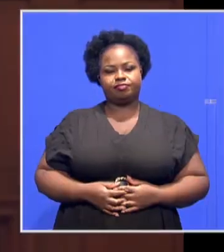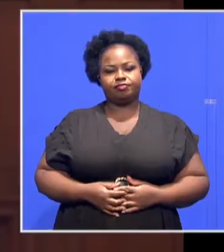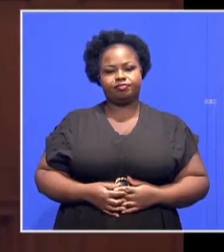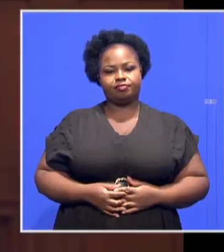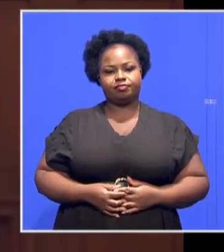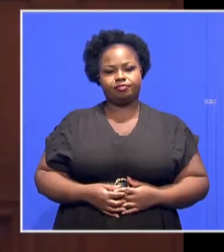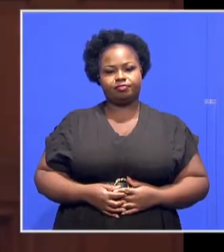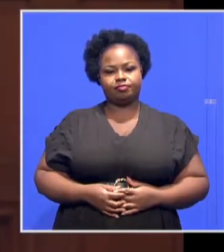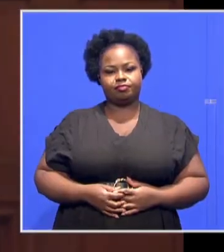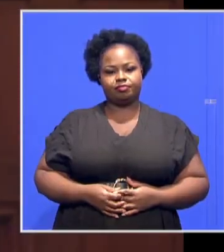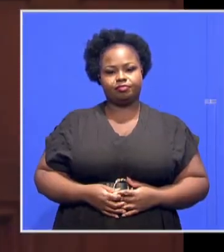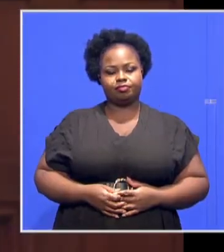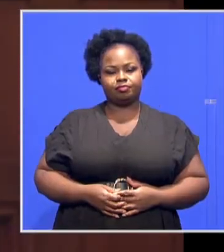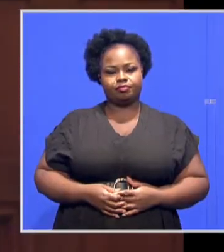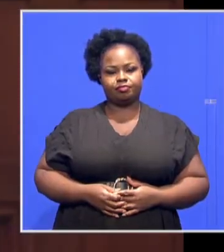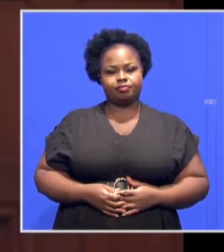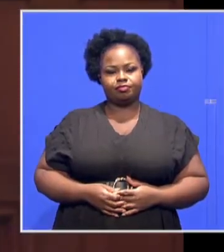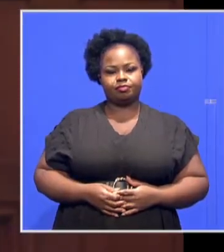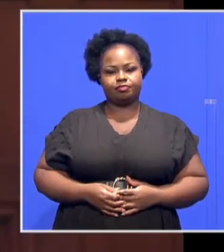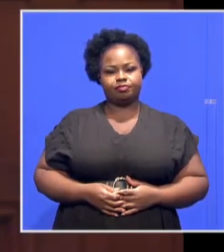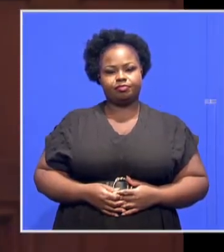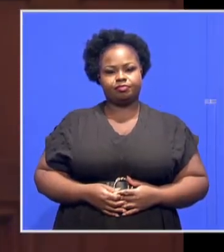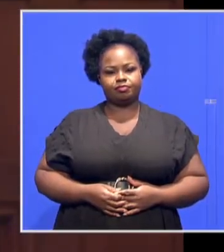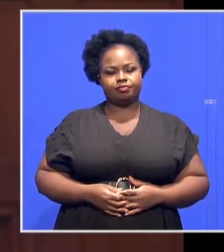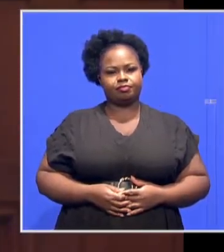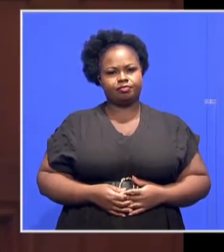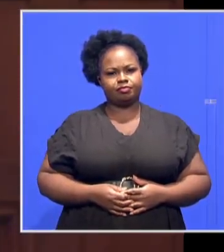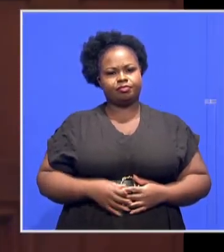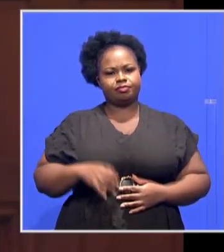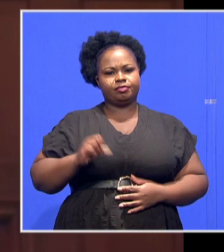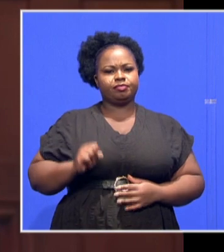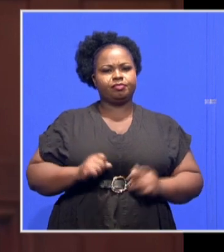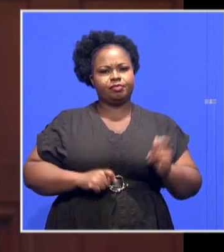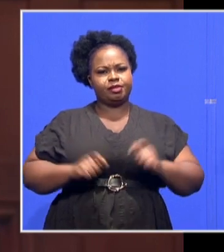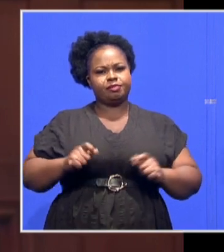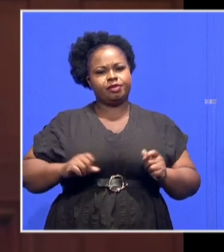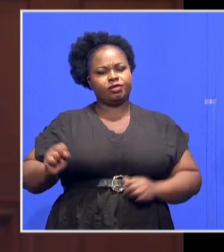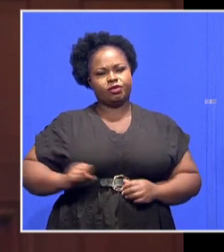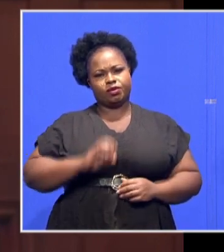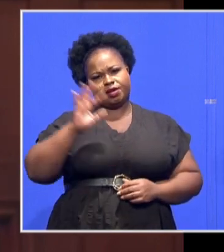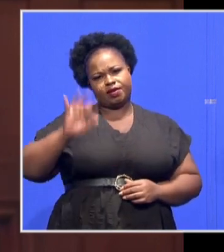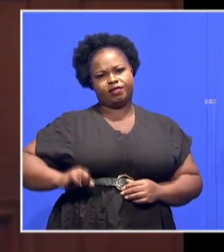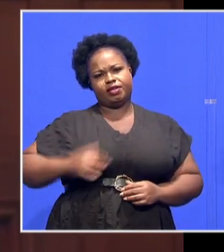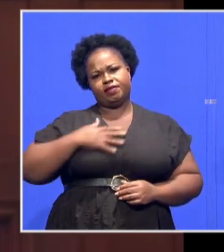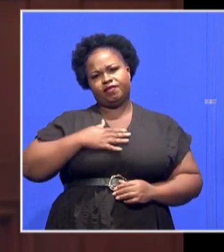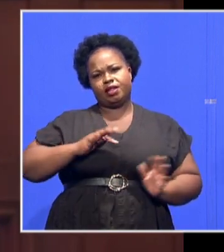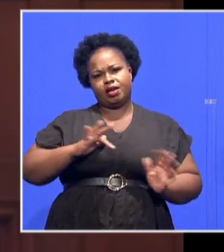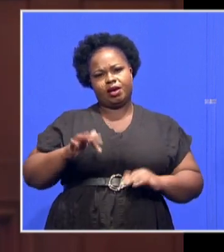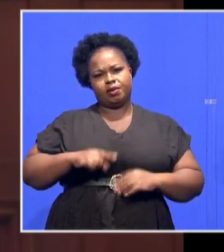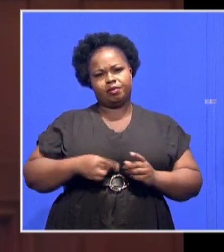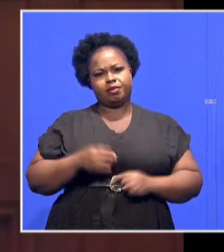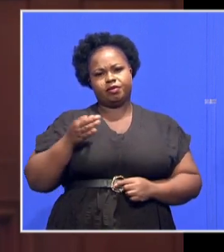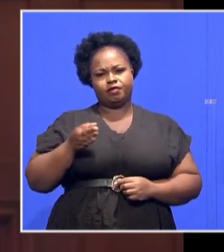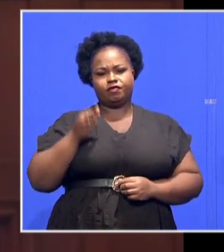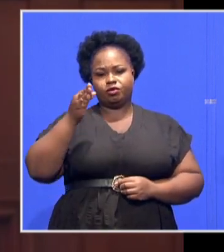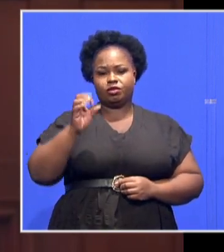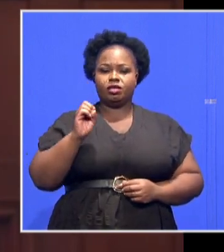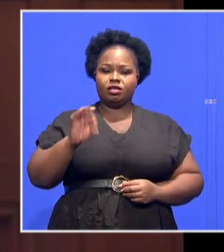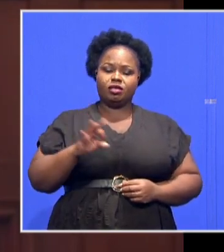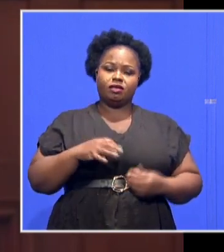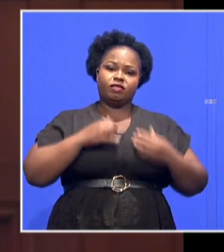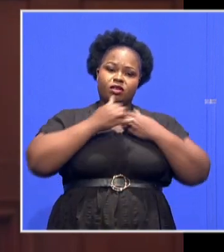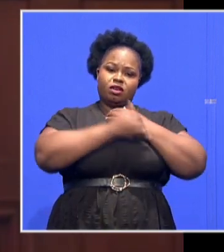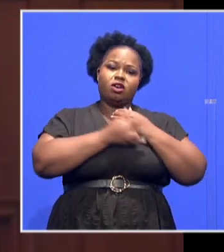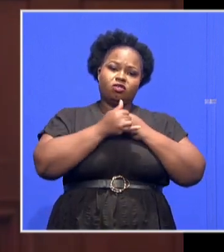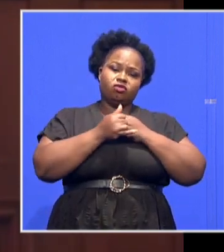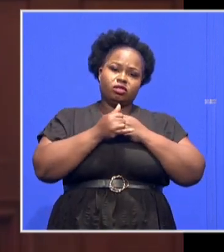existential question. How would South Africans have felt about the future if the whole country was heading